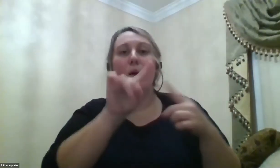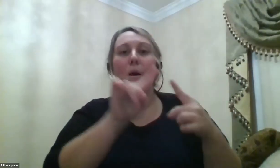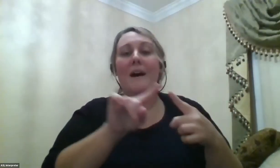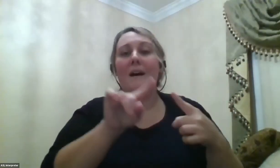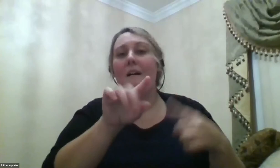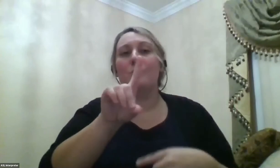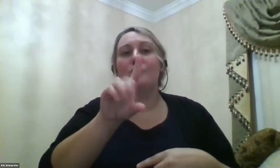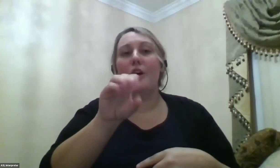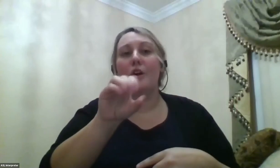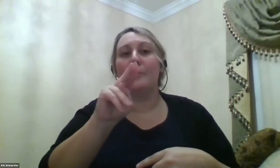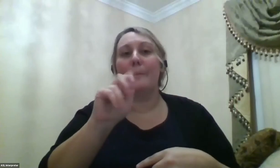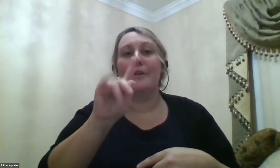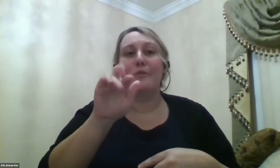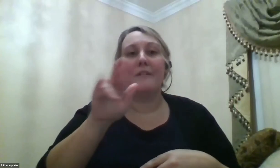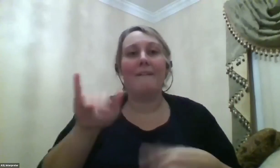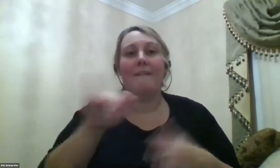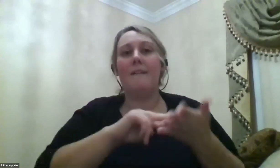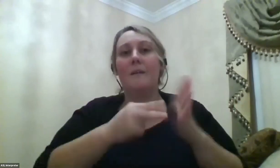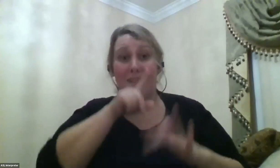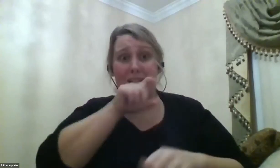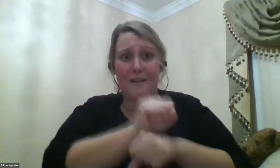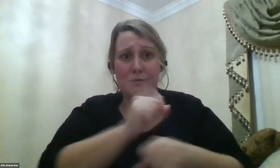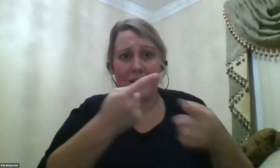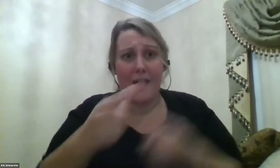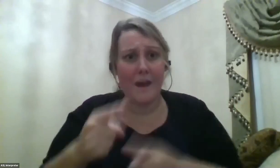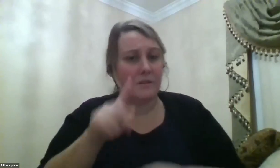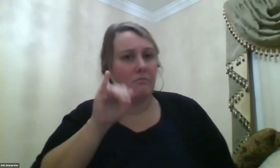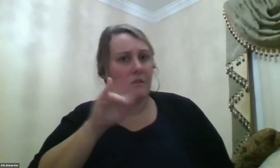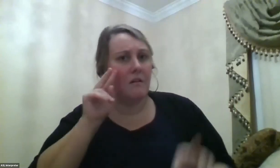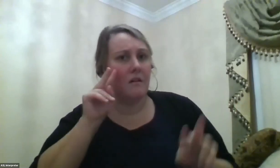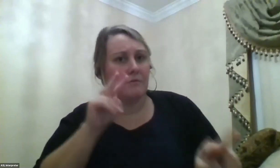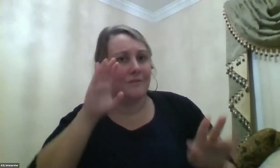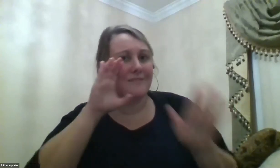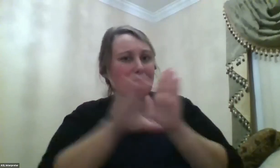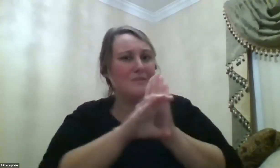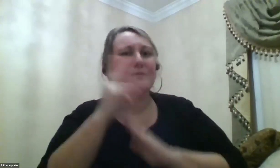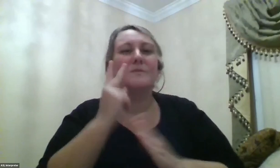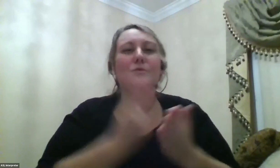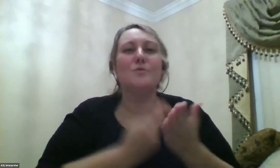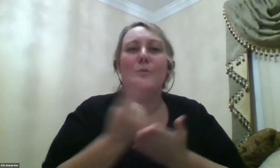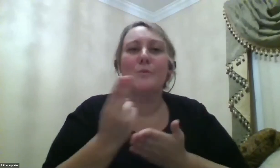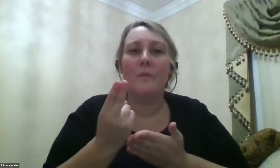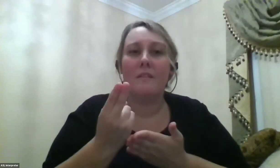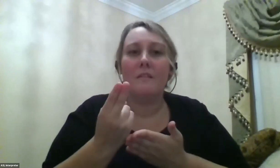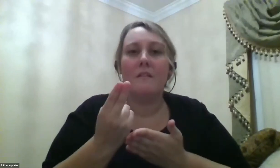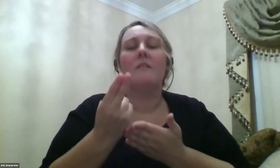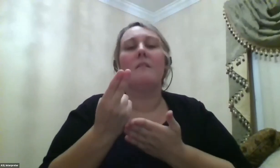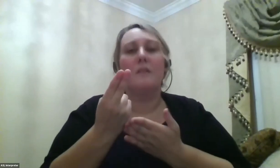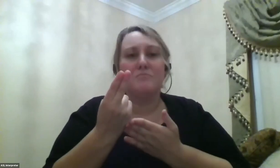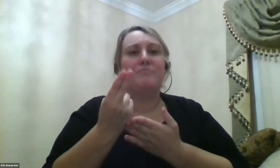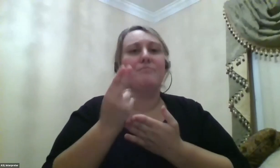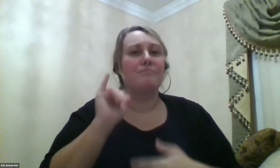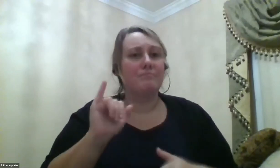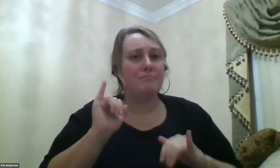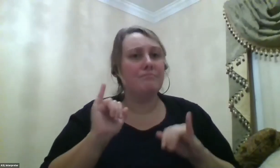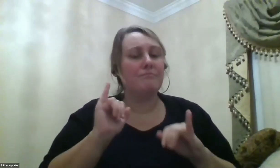And, um, this is, this is not about that, but about the idea of just